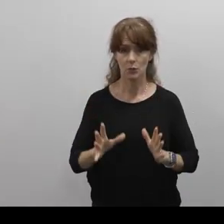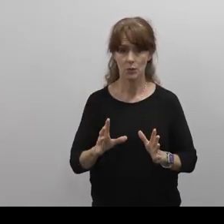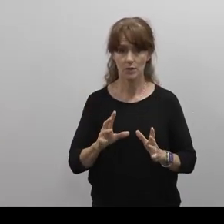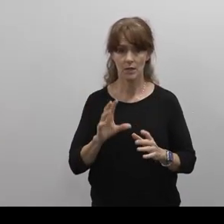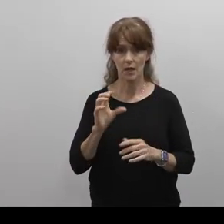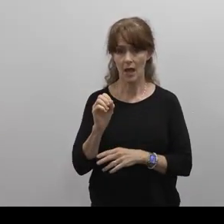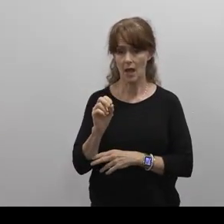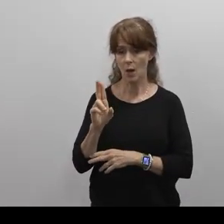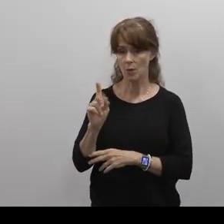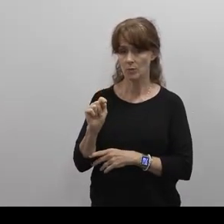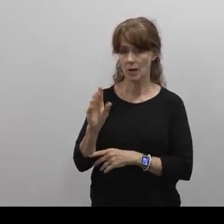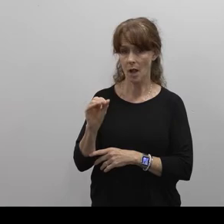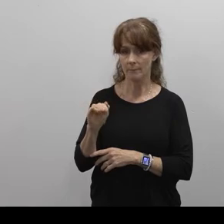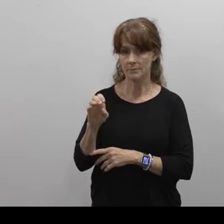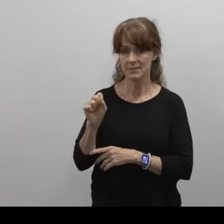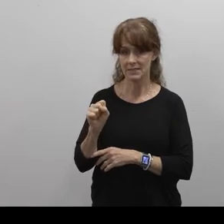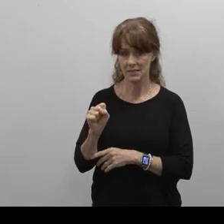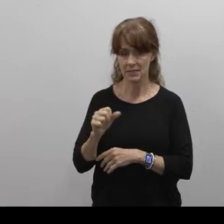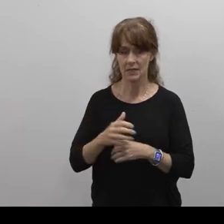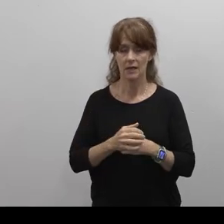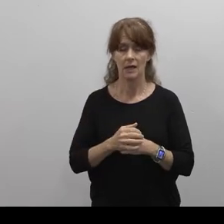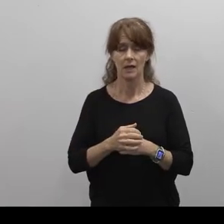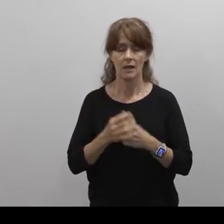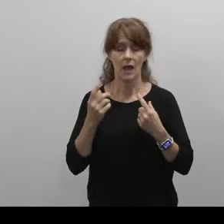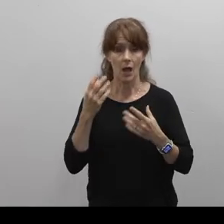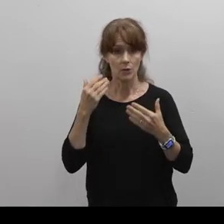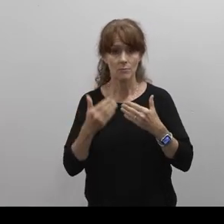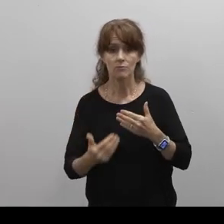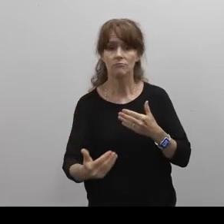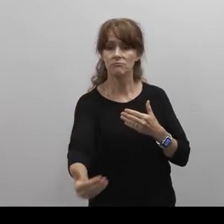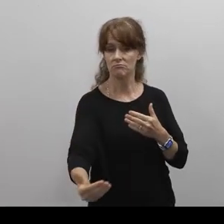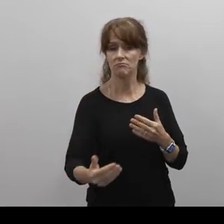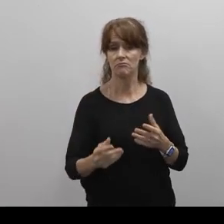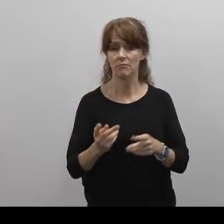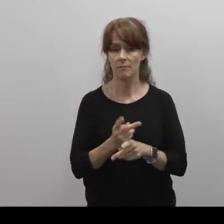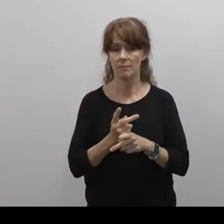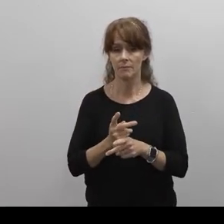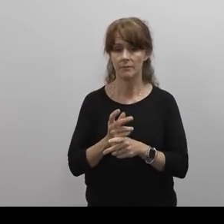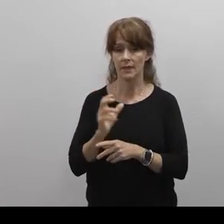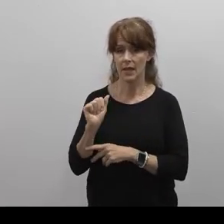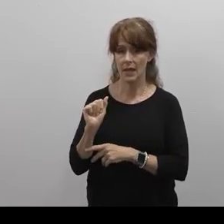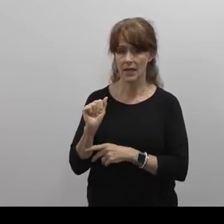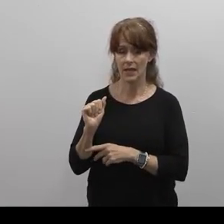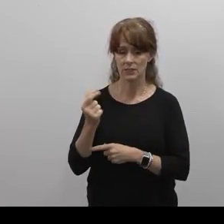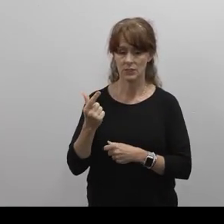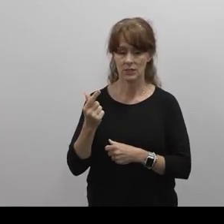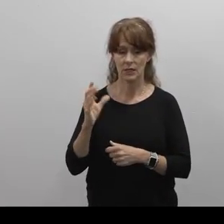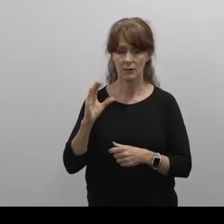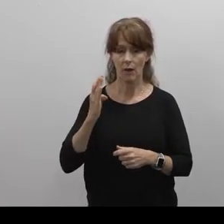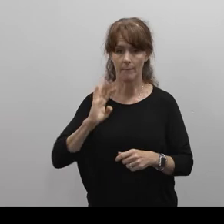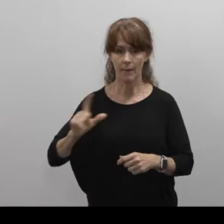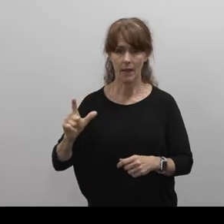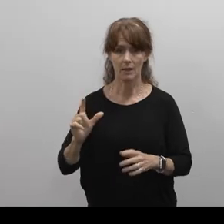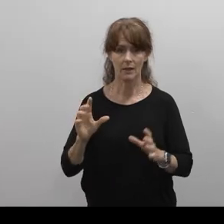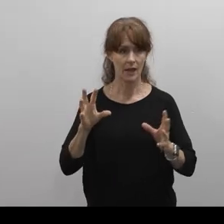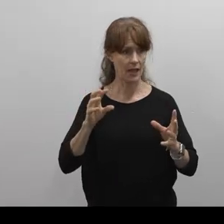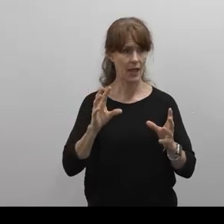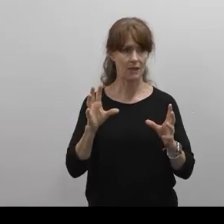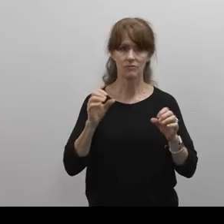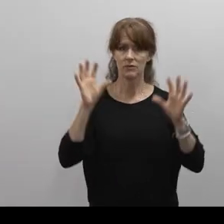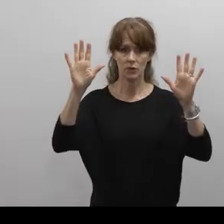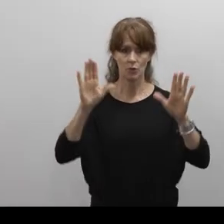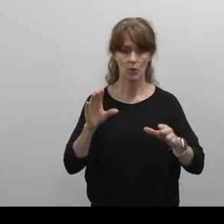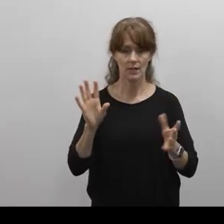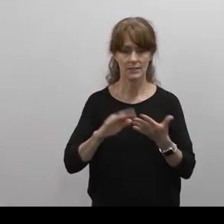what it would look like to go forward in a new way as a governance team. We had A.J. Crabbell and staff from the Council of Great City Schools in to